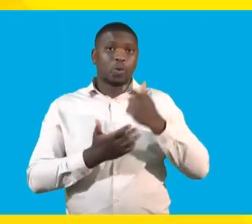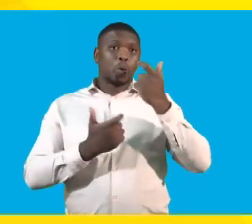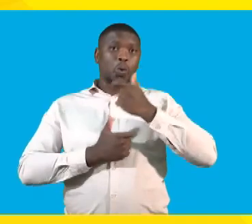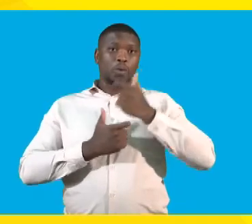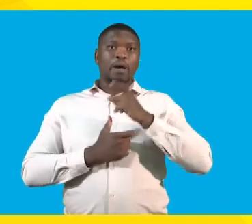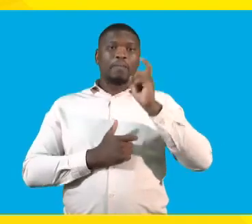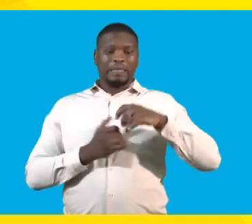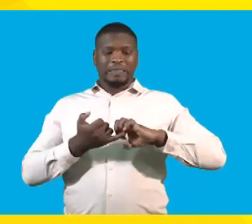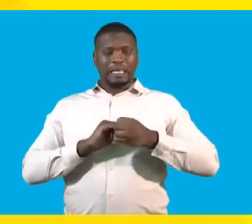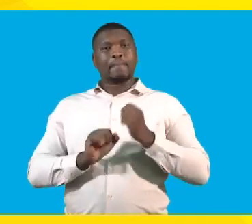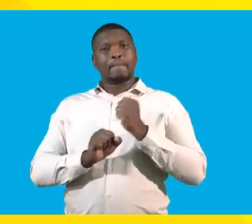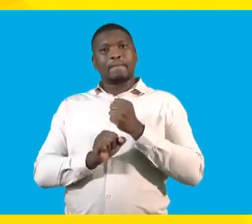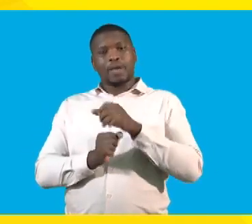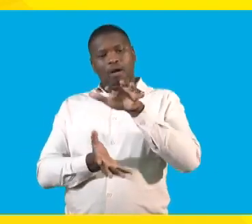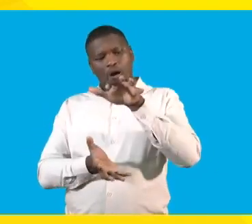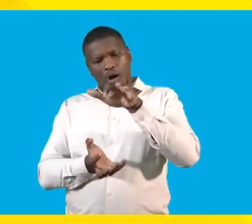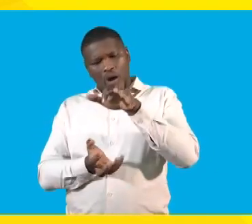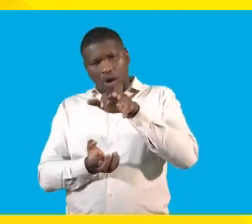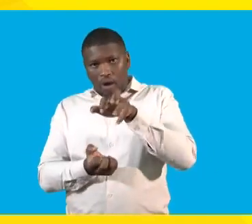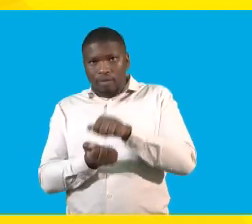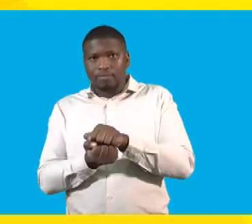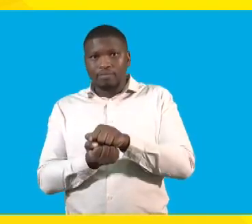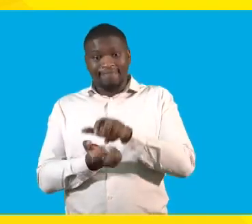summarizing what is happening. That will guide you to